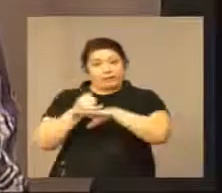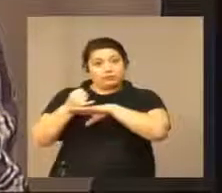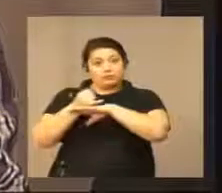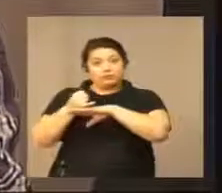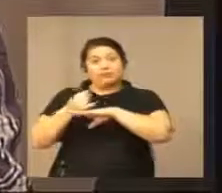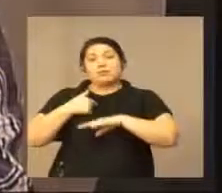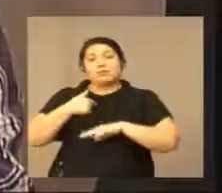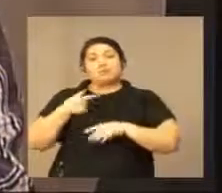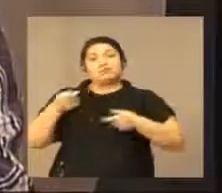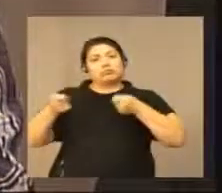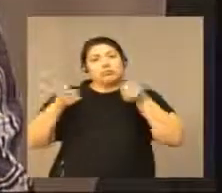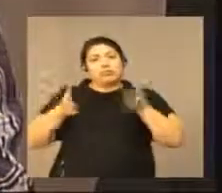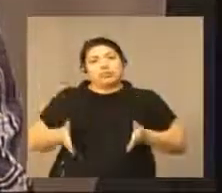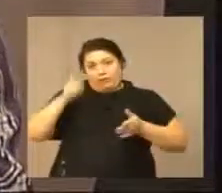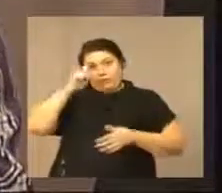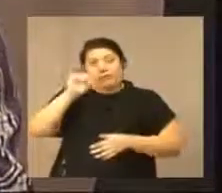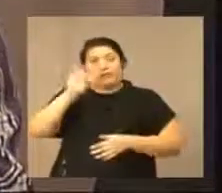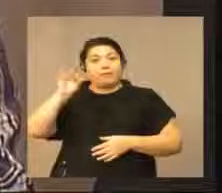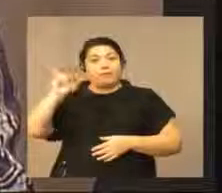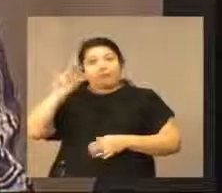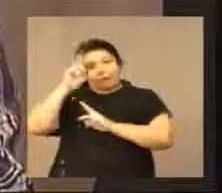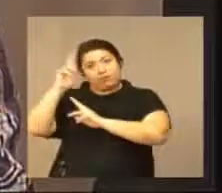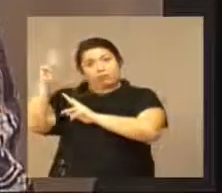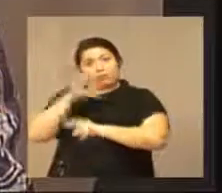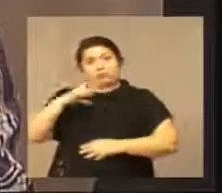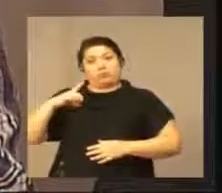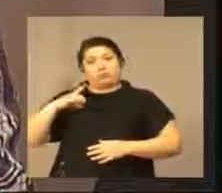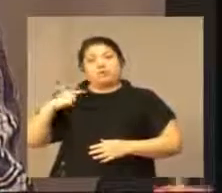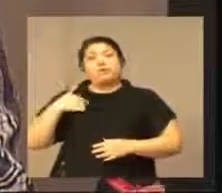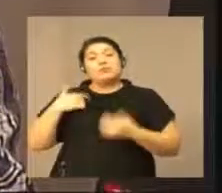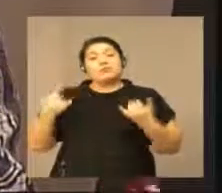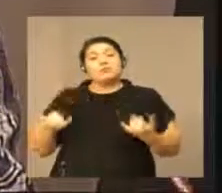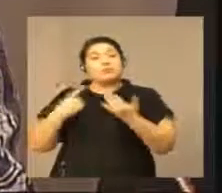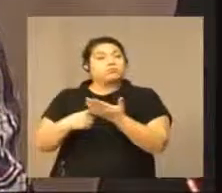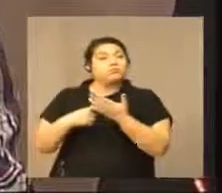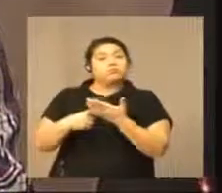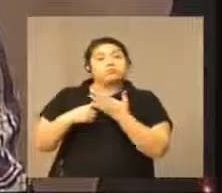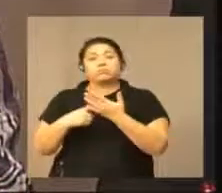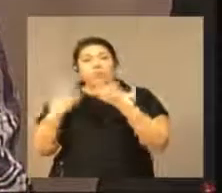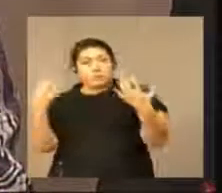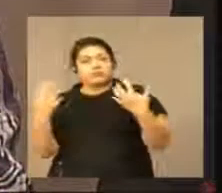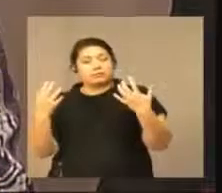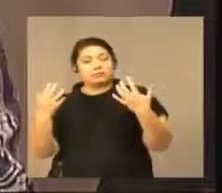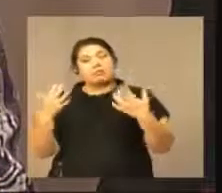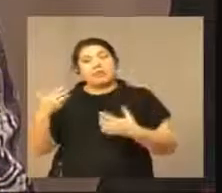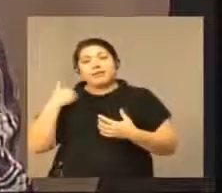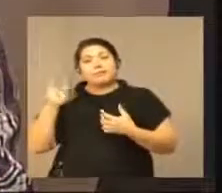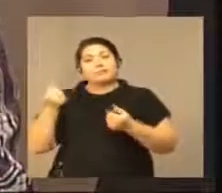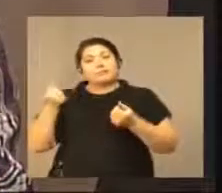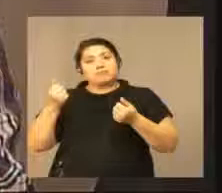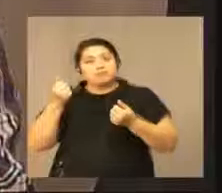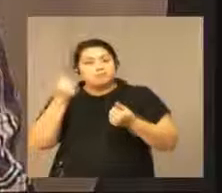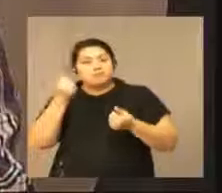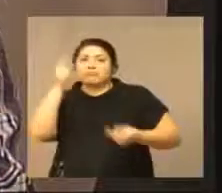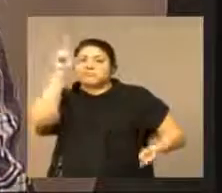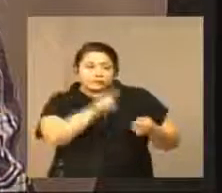of the AFN Elders Council. Today I'm going to talk to you about an often under-resourced and overlooked perspective